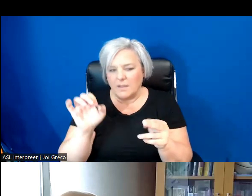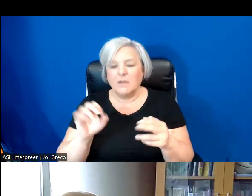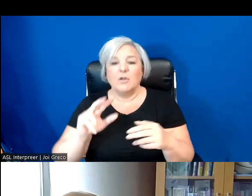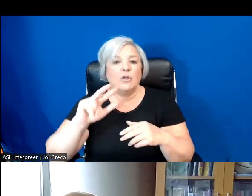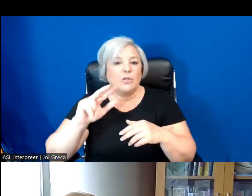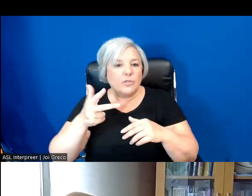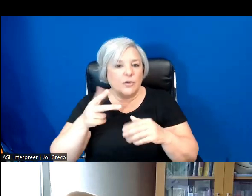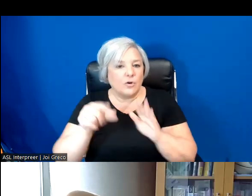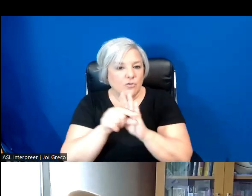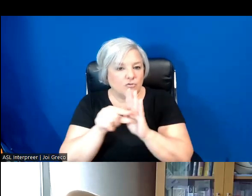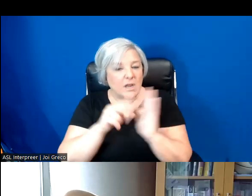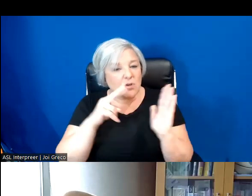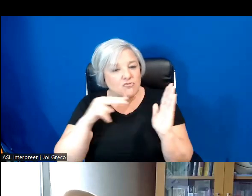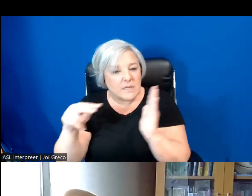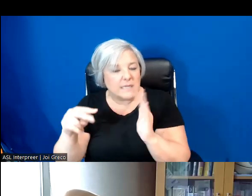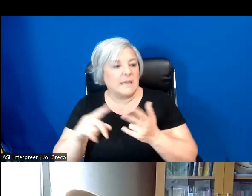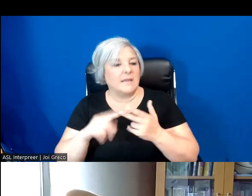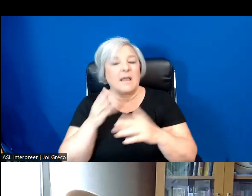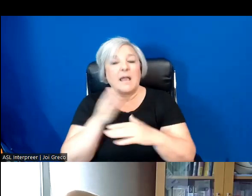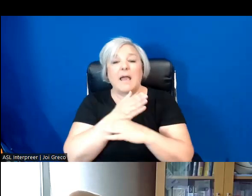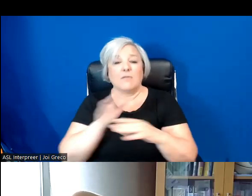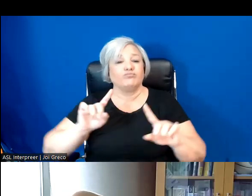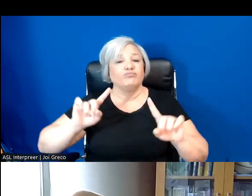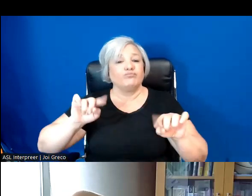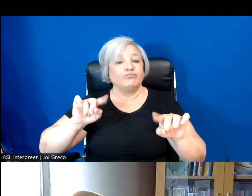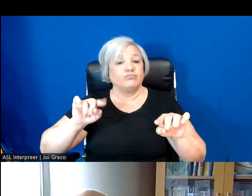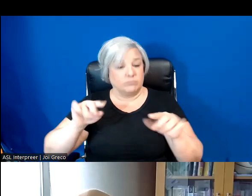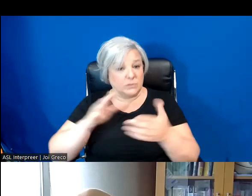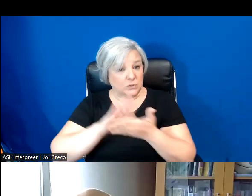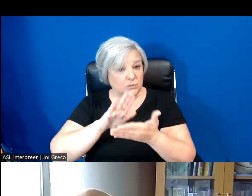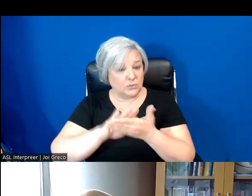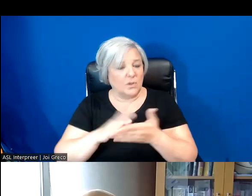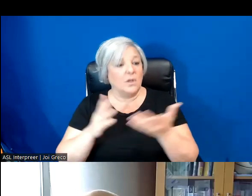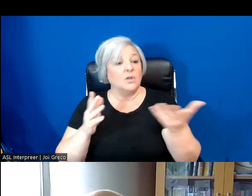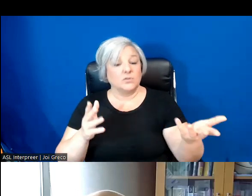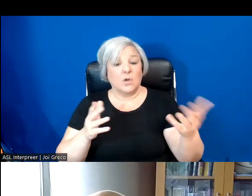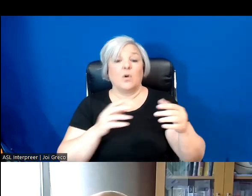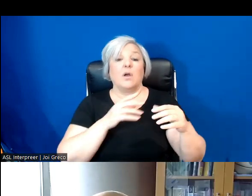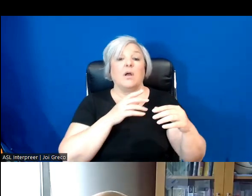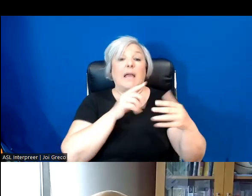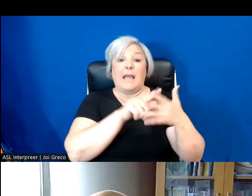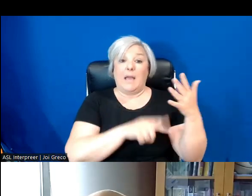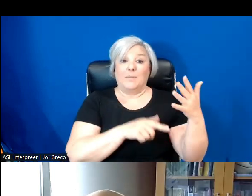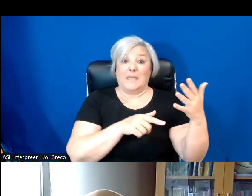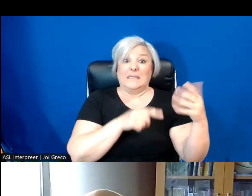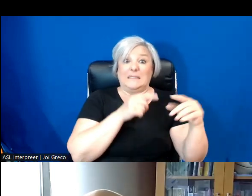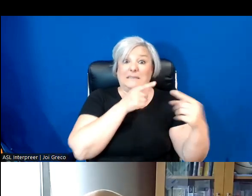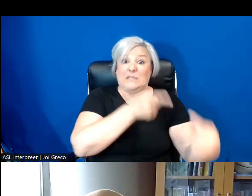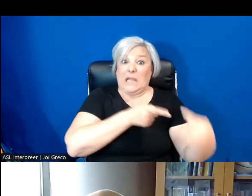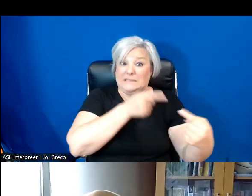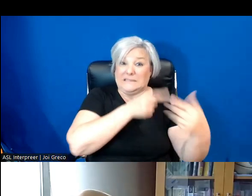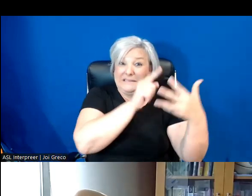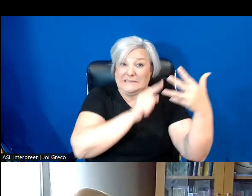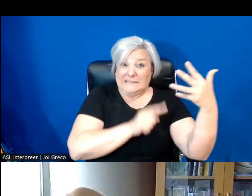reading proficiency, and we looked at their average attendance. So we wanted to say, what's the relationship between the number of pre-birth household challenges that a kid's